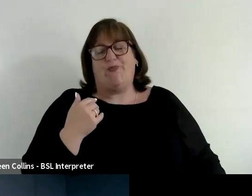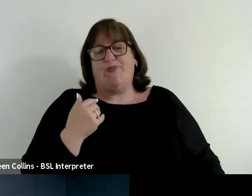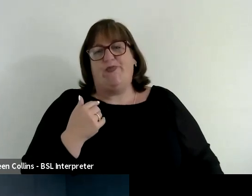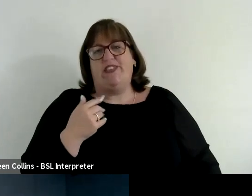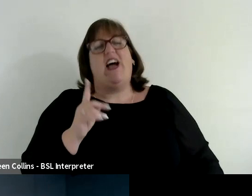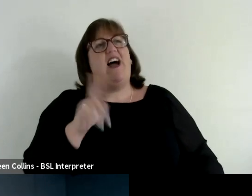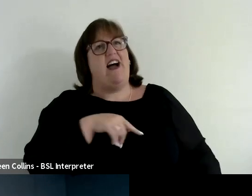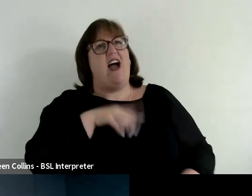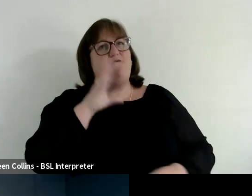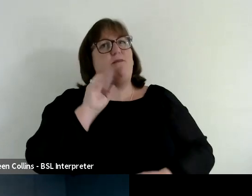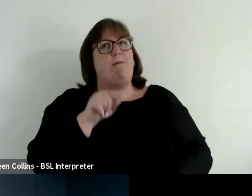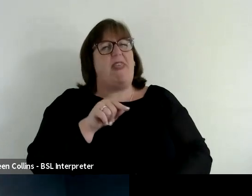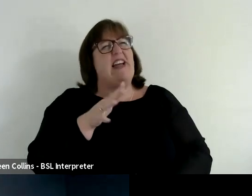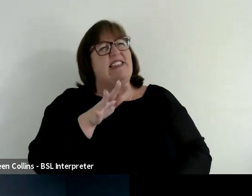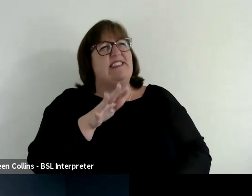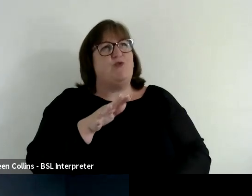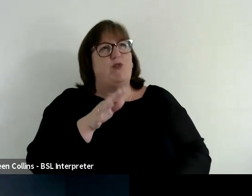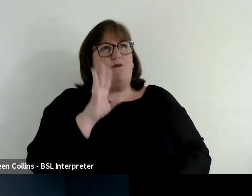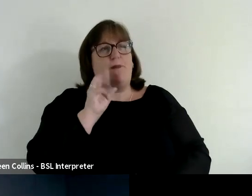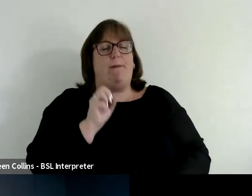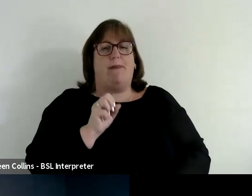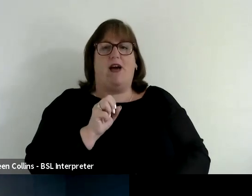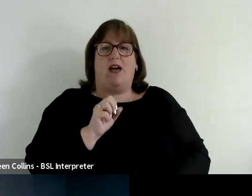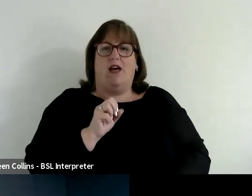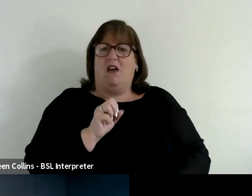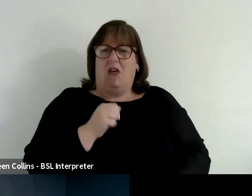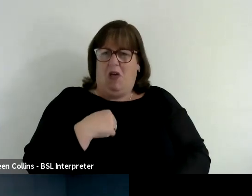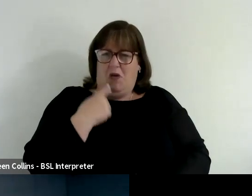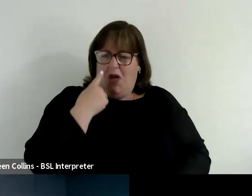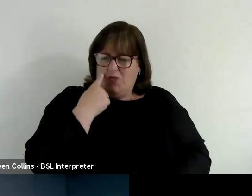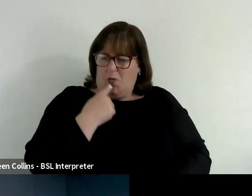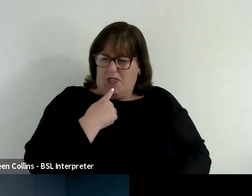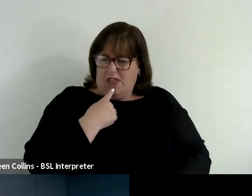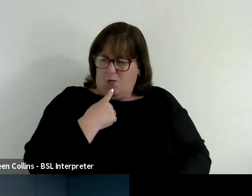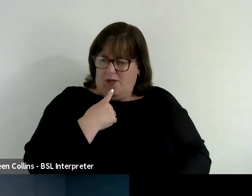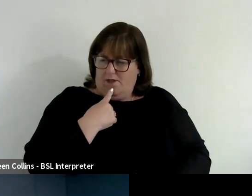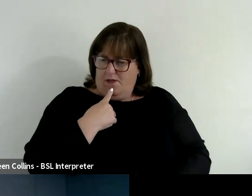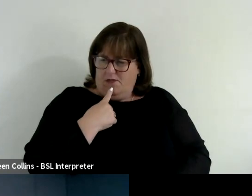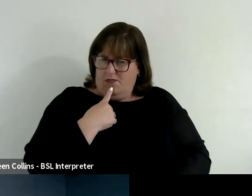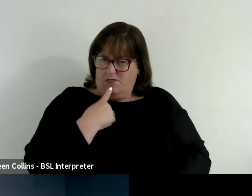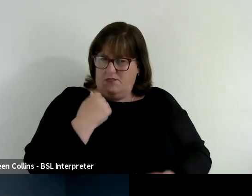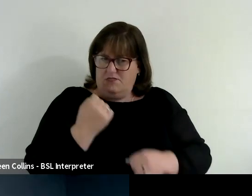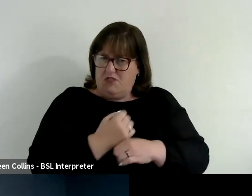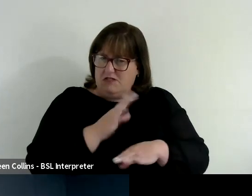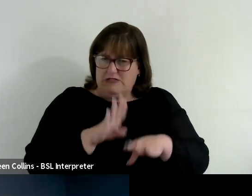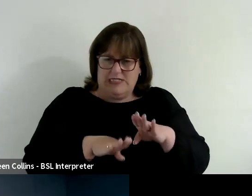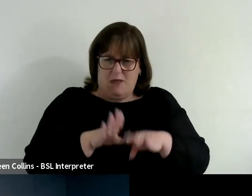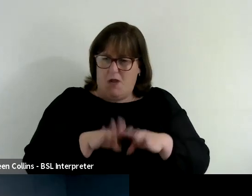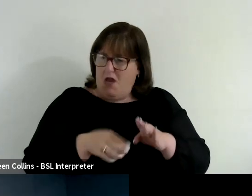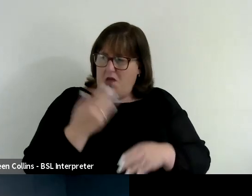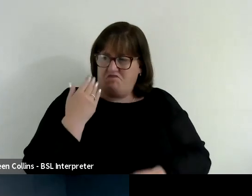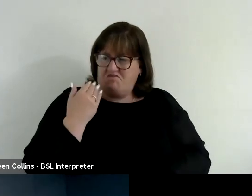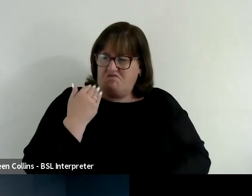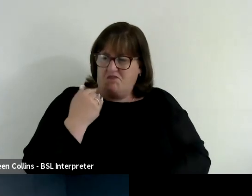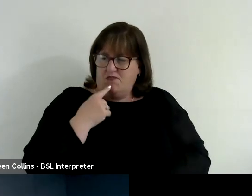years ago. I do vaguely remember it, and I think I don't think we've done anything since. But maybe it's something that I